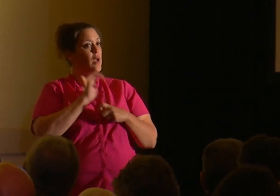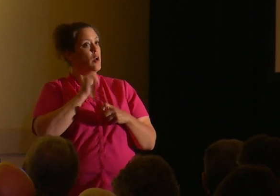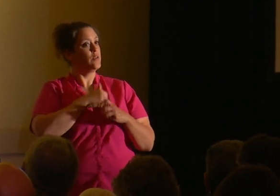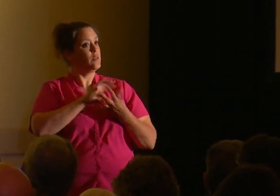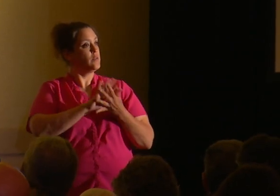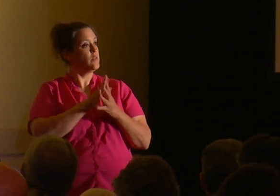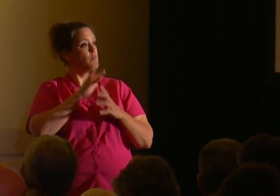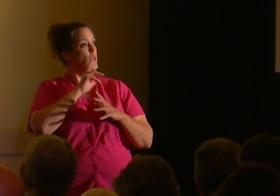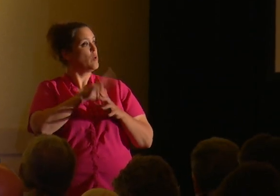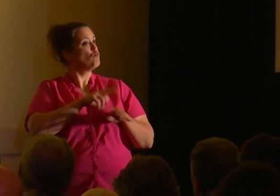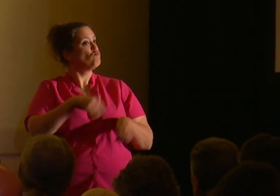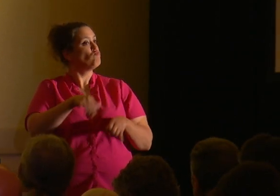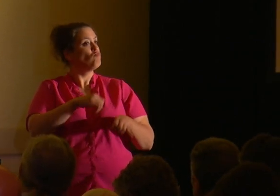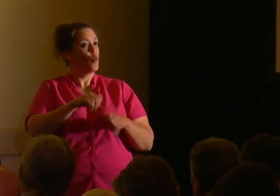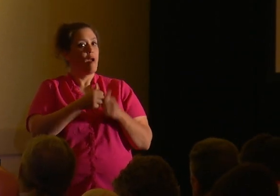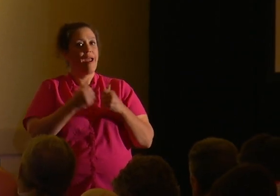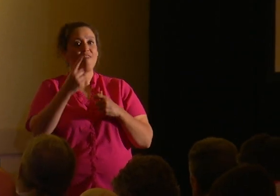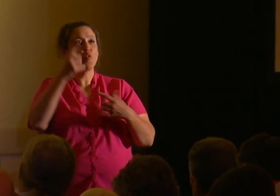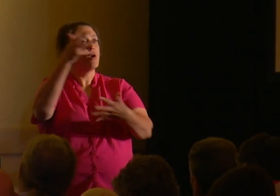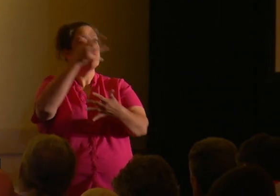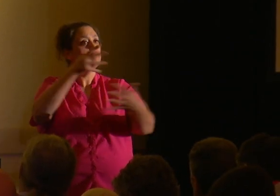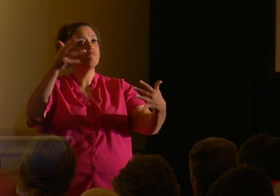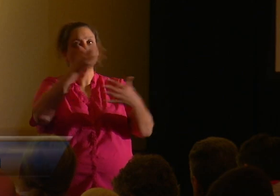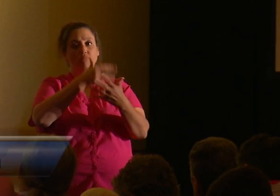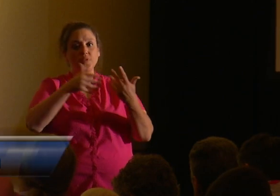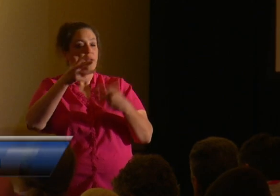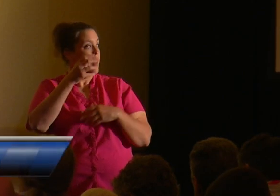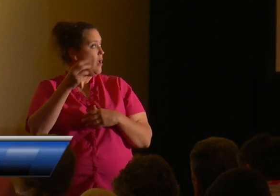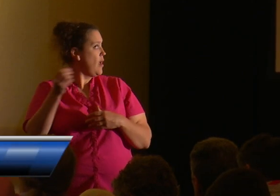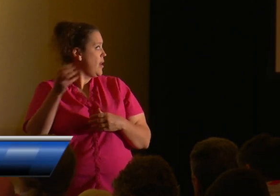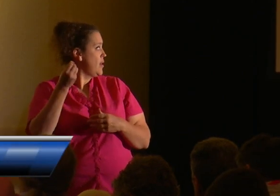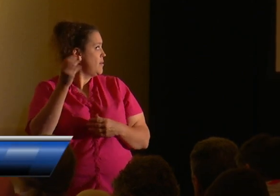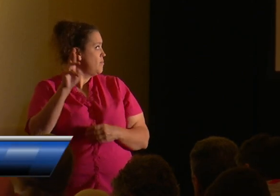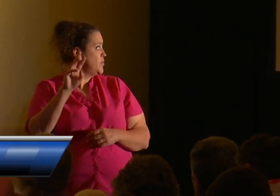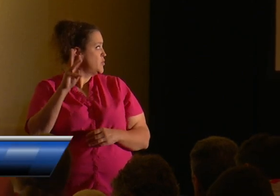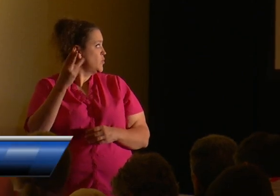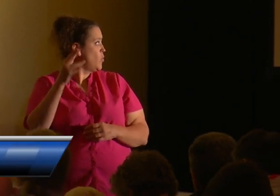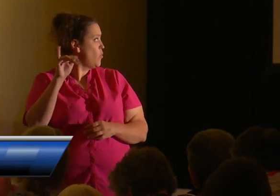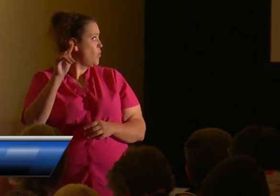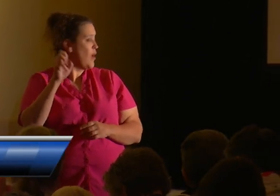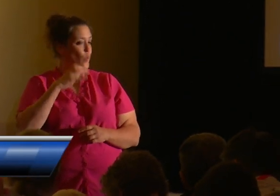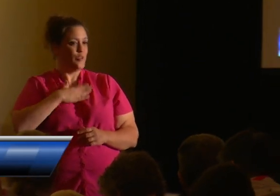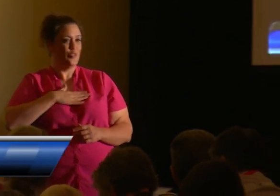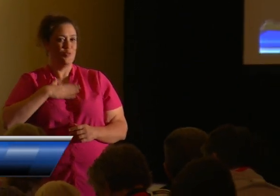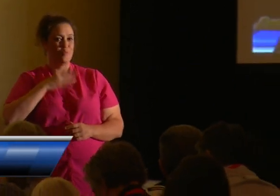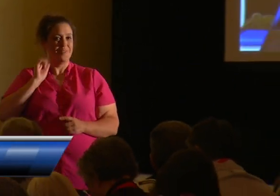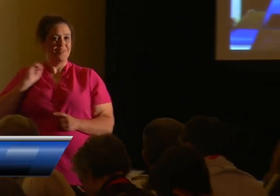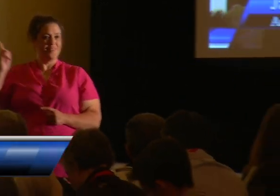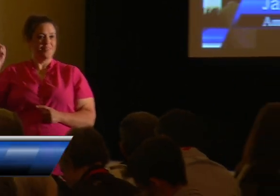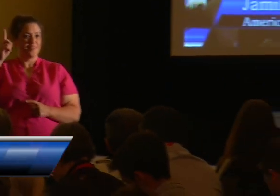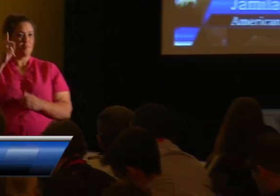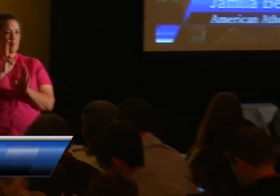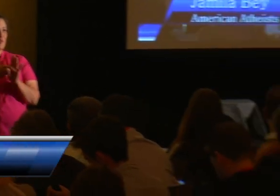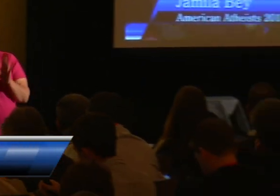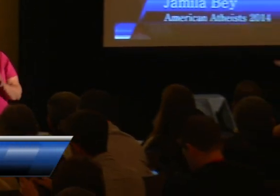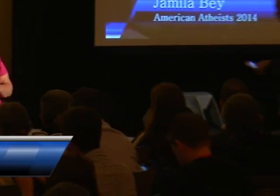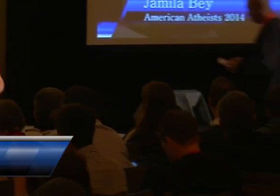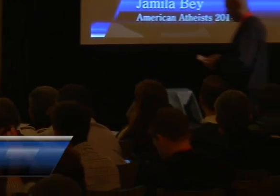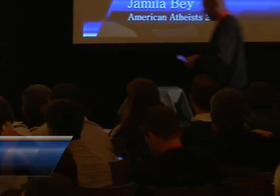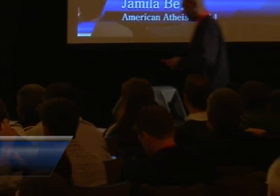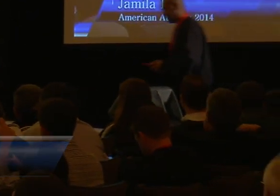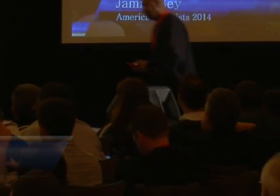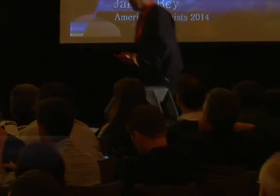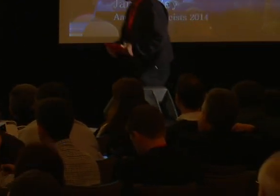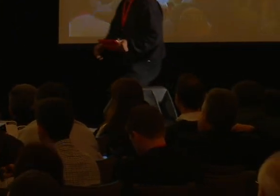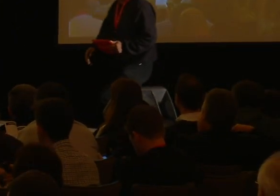are all over the place. We are everyone. And Mr. White, would you please come up here and join me? Because I need you. I need you to stand next